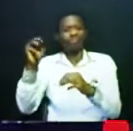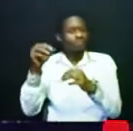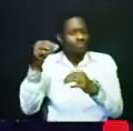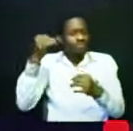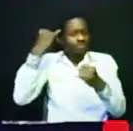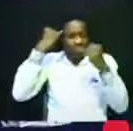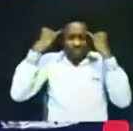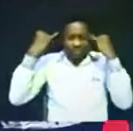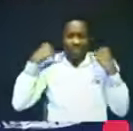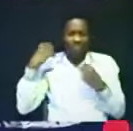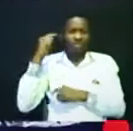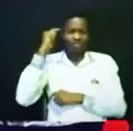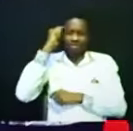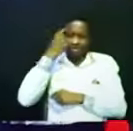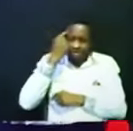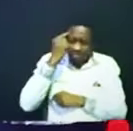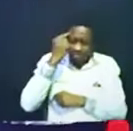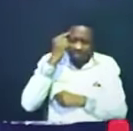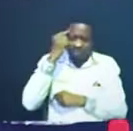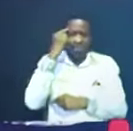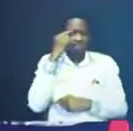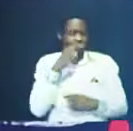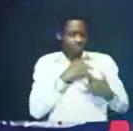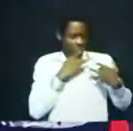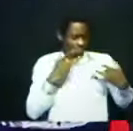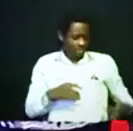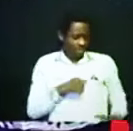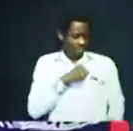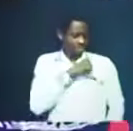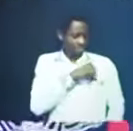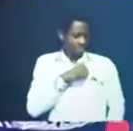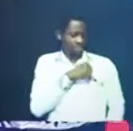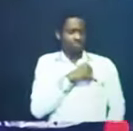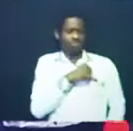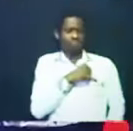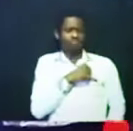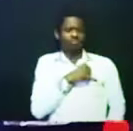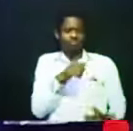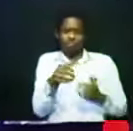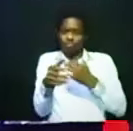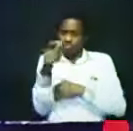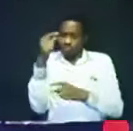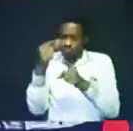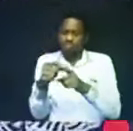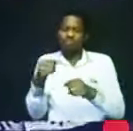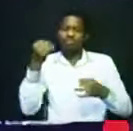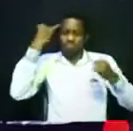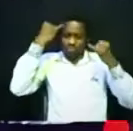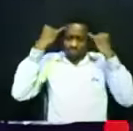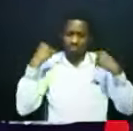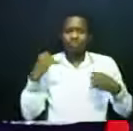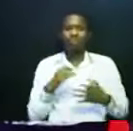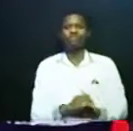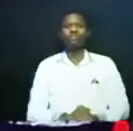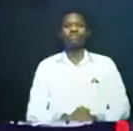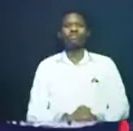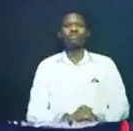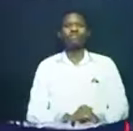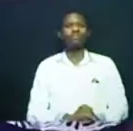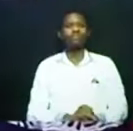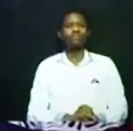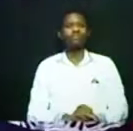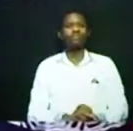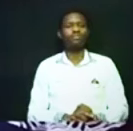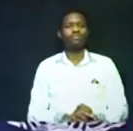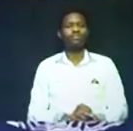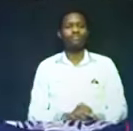of the heart. Na onyankopon asem won kwa na hodin wo mu na no ye nam esen kranta no fanu biara na ehwire mu koduru